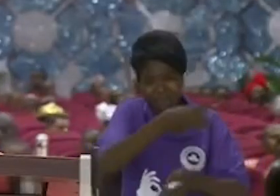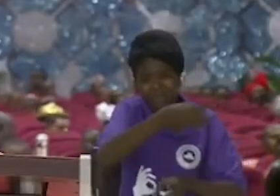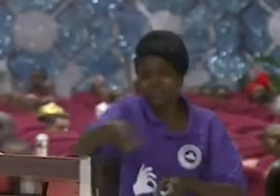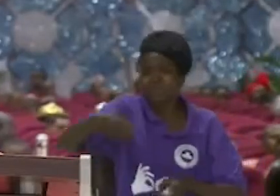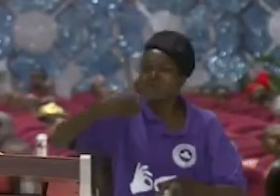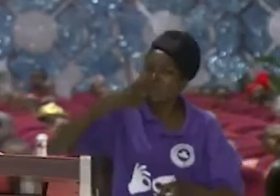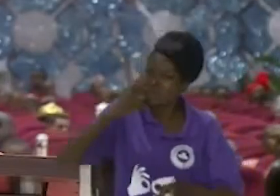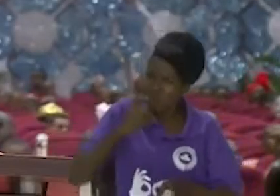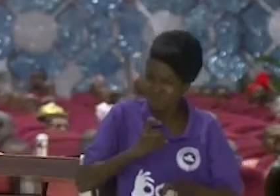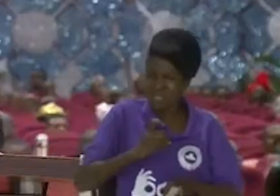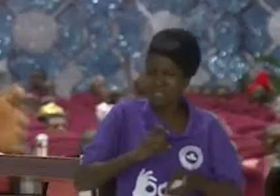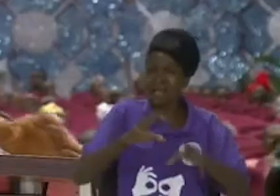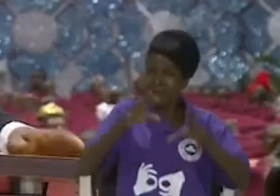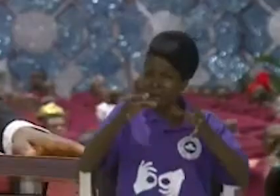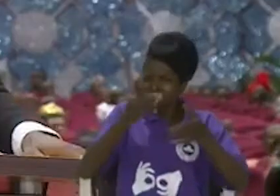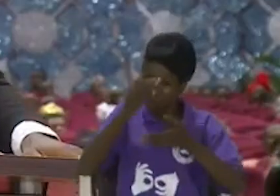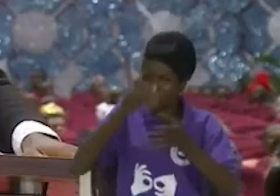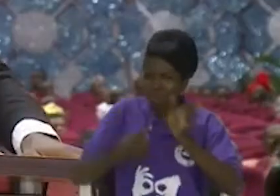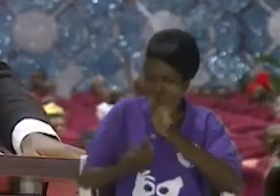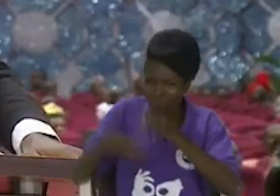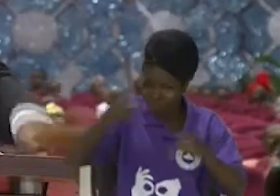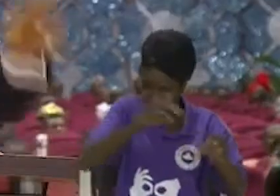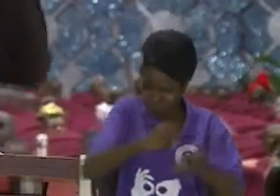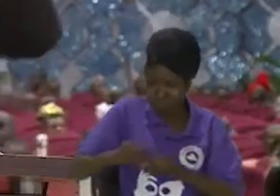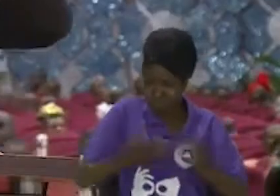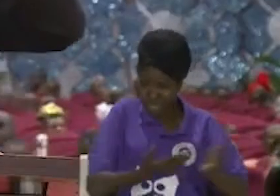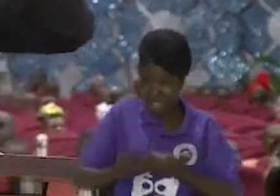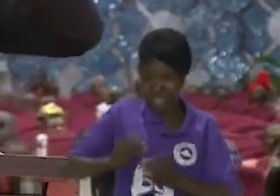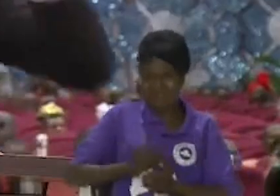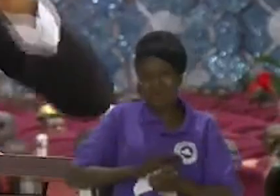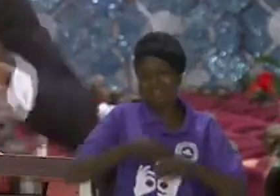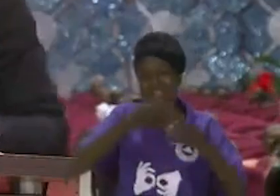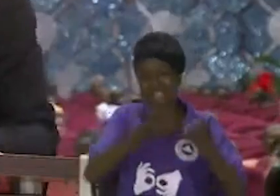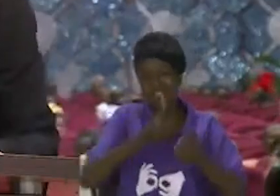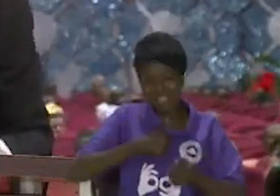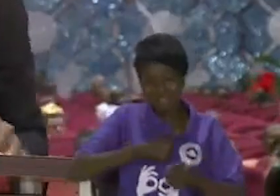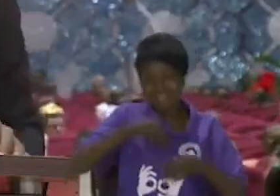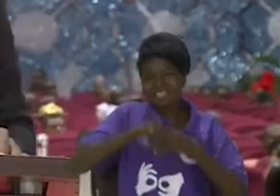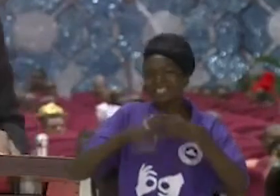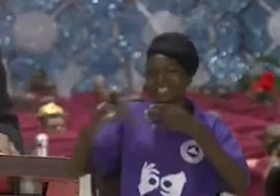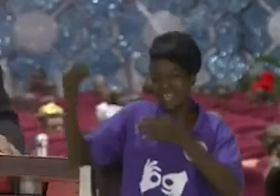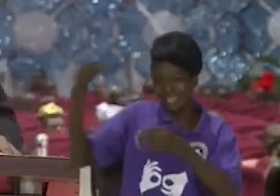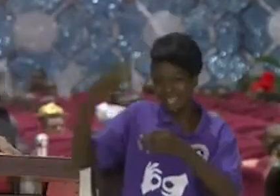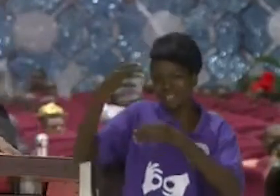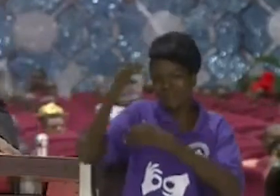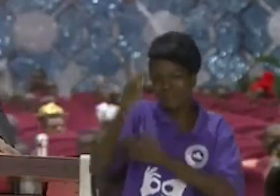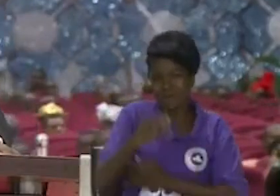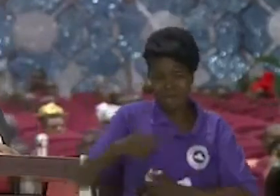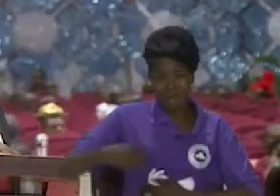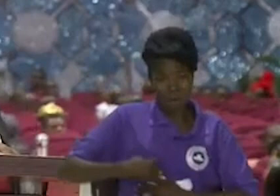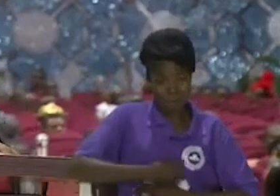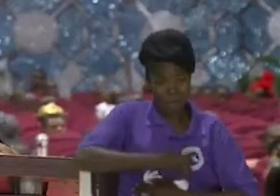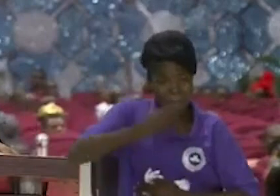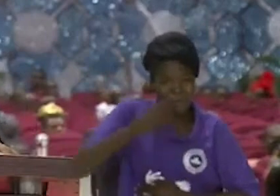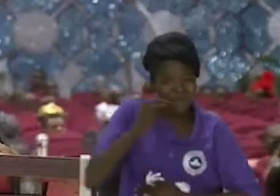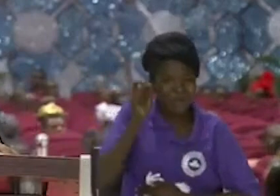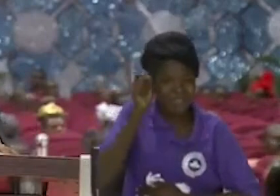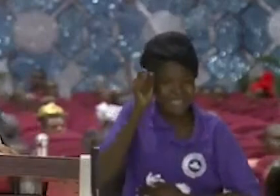bring ourselves under the mighty hand of God. The second thing we must do is by understanding what His will